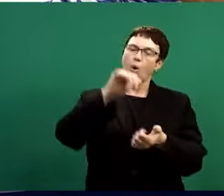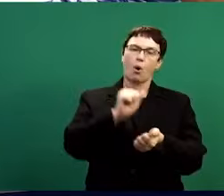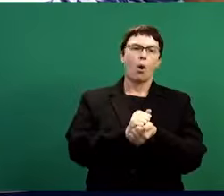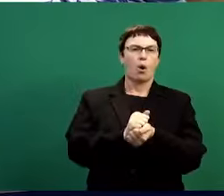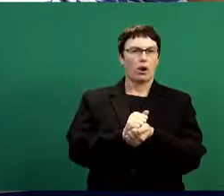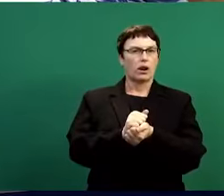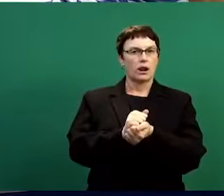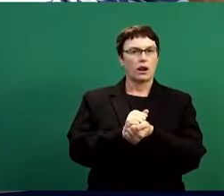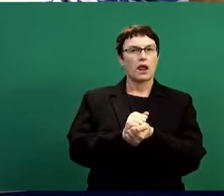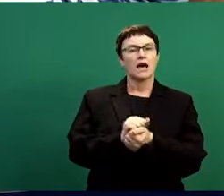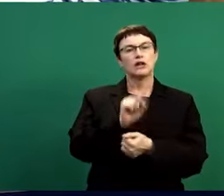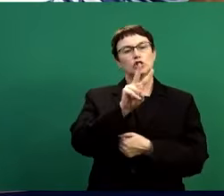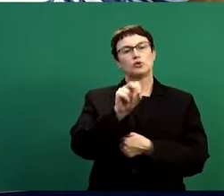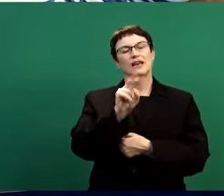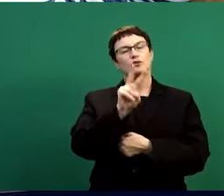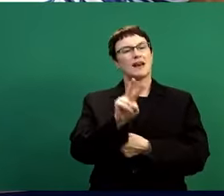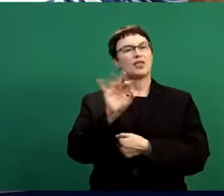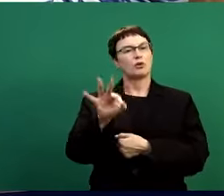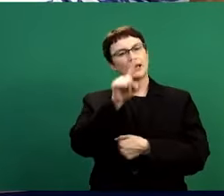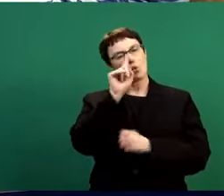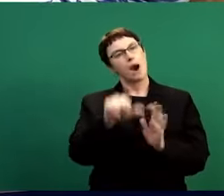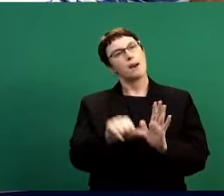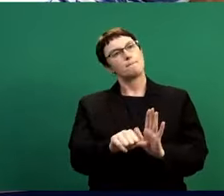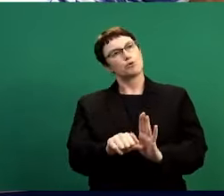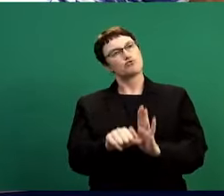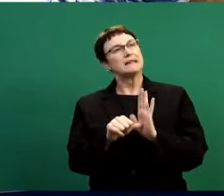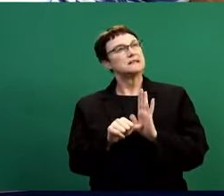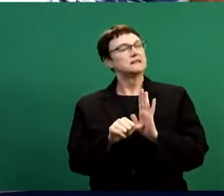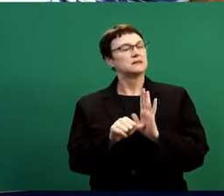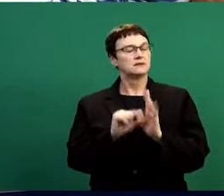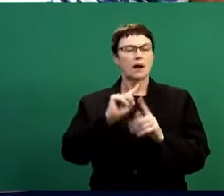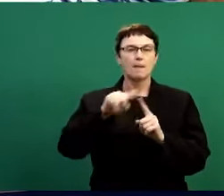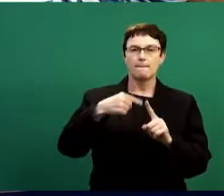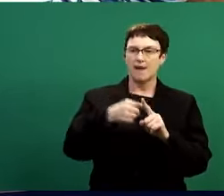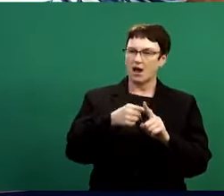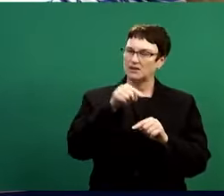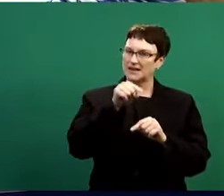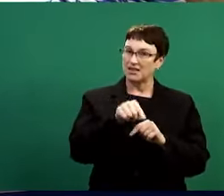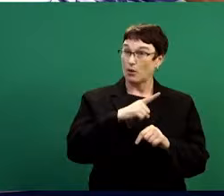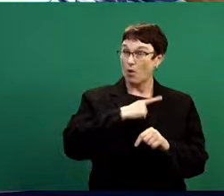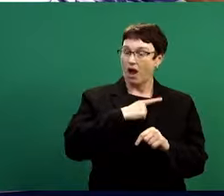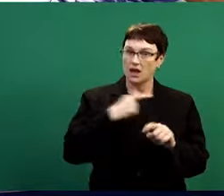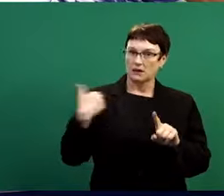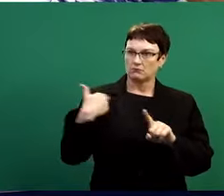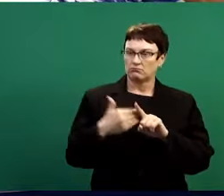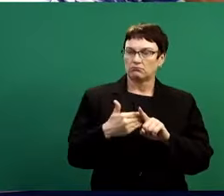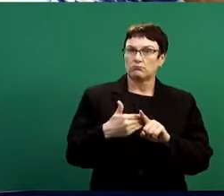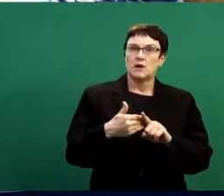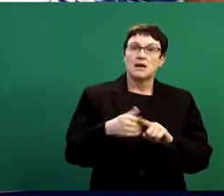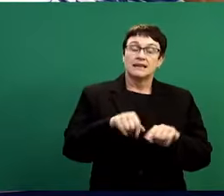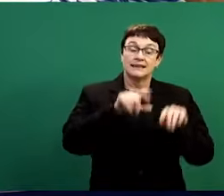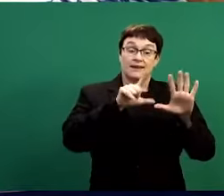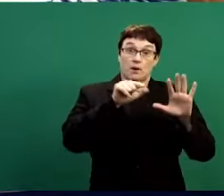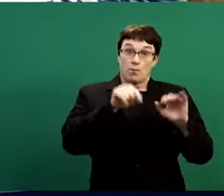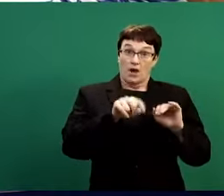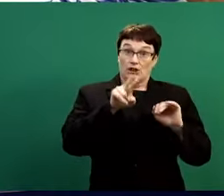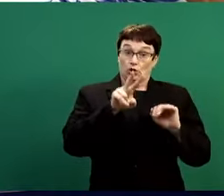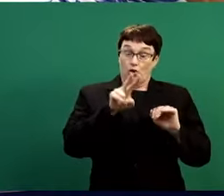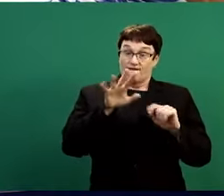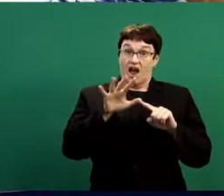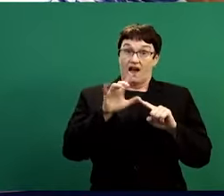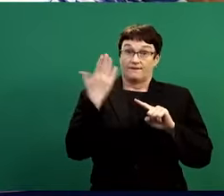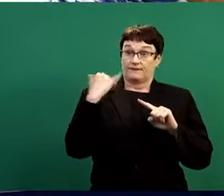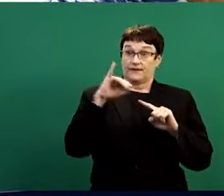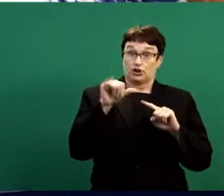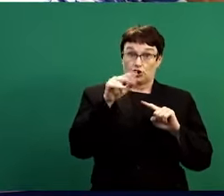for 2023, given that the MPC increased rates by 25 basis points to 7.25 in January,